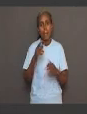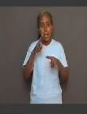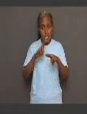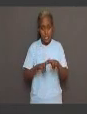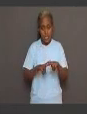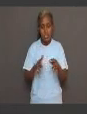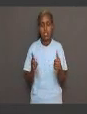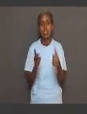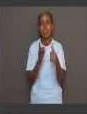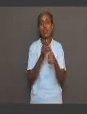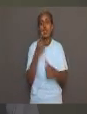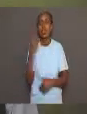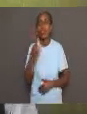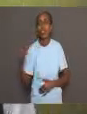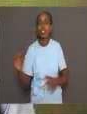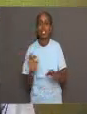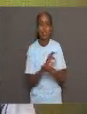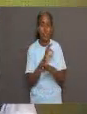each function.